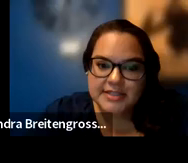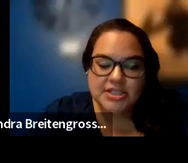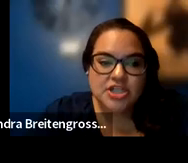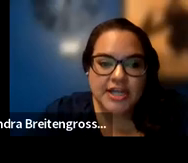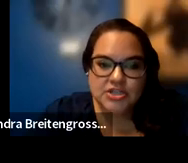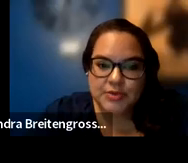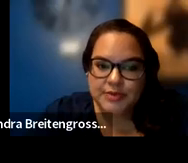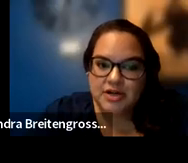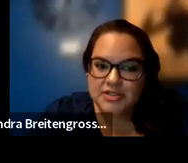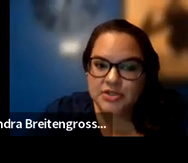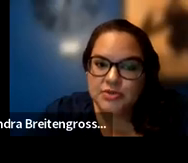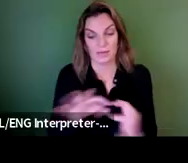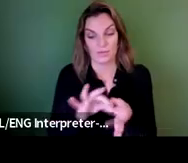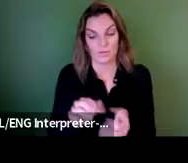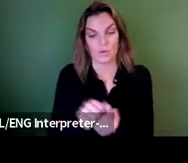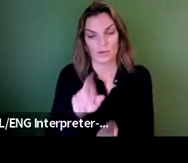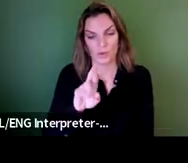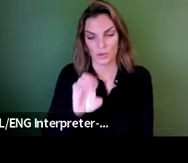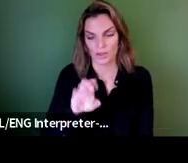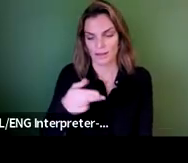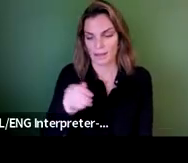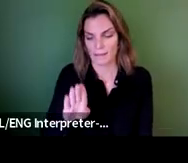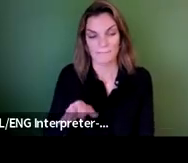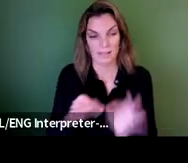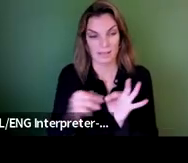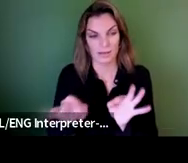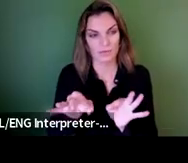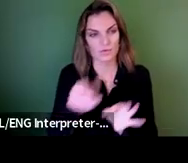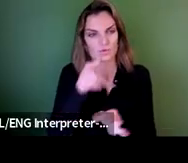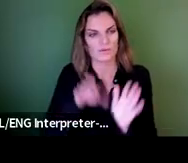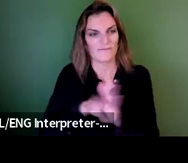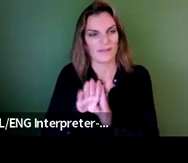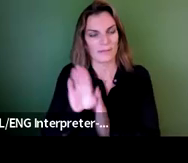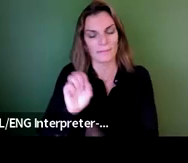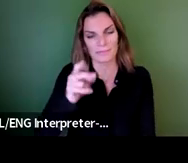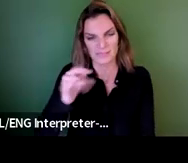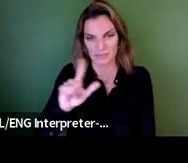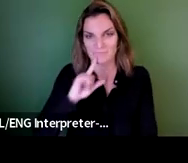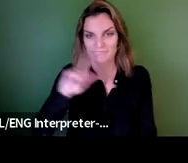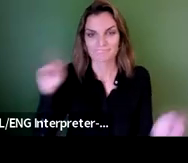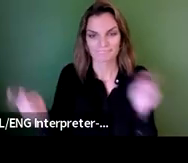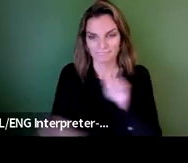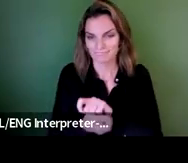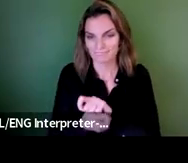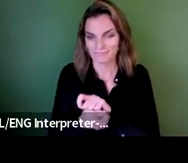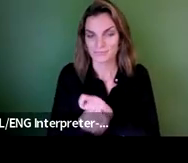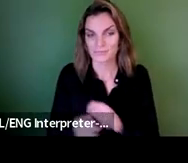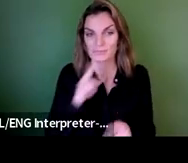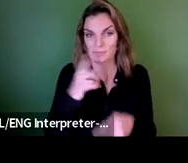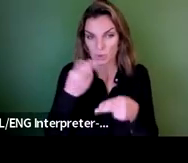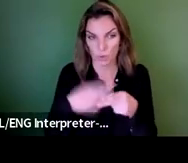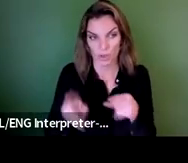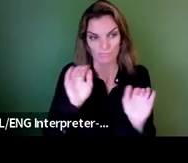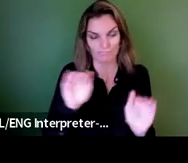Rehab Act changed with regards to who develops the SPIL. And so just as a quick citation, as you